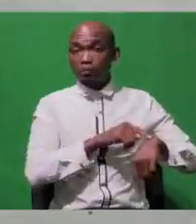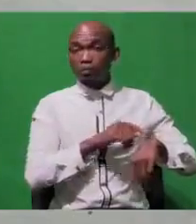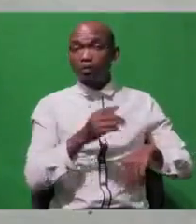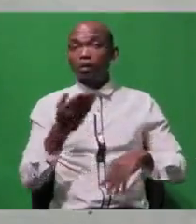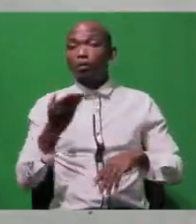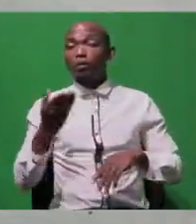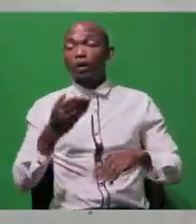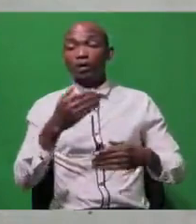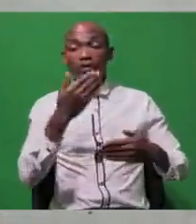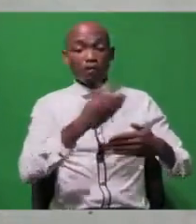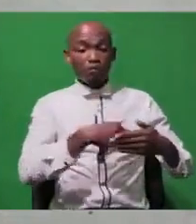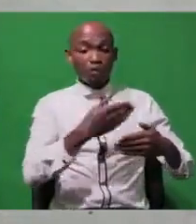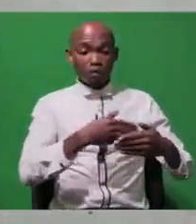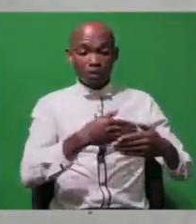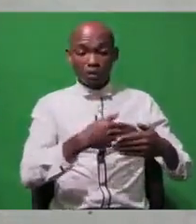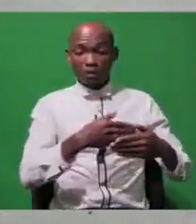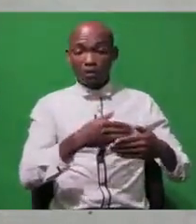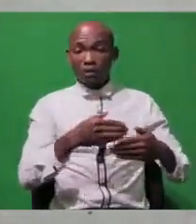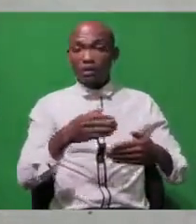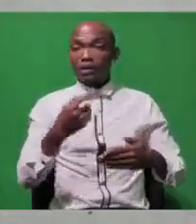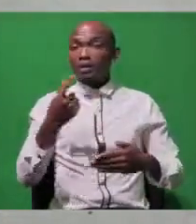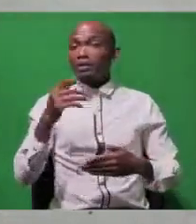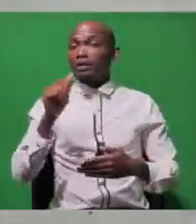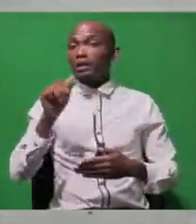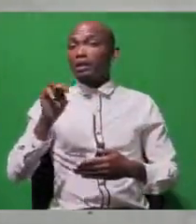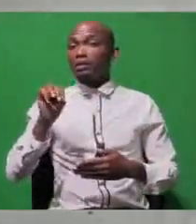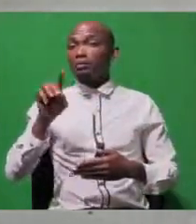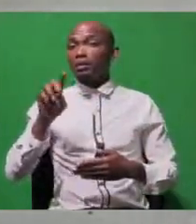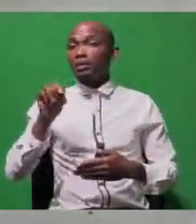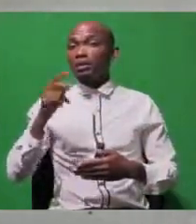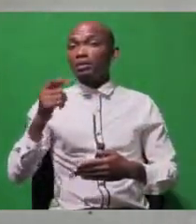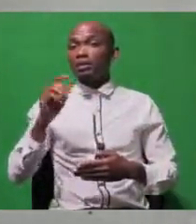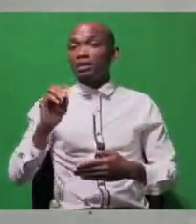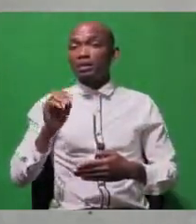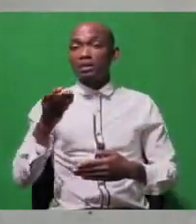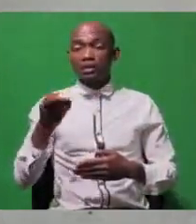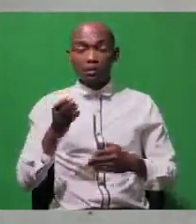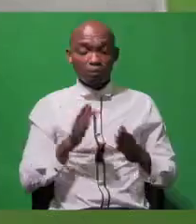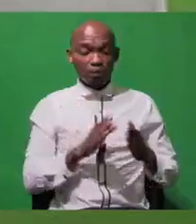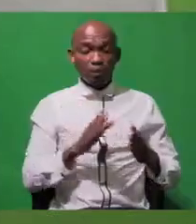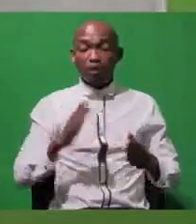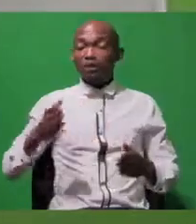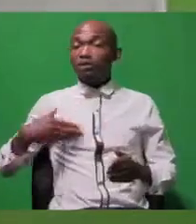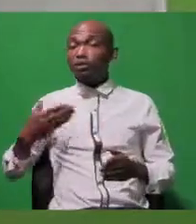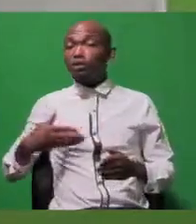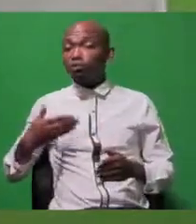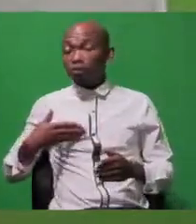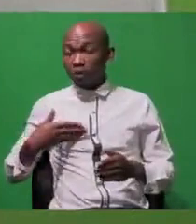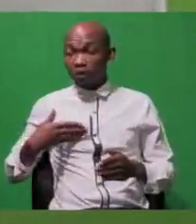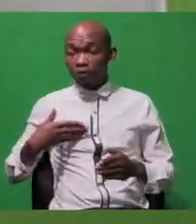whereby the business terminated. The balance should be either